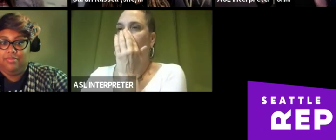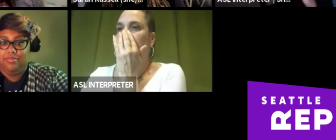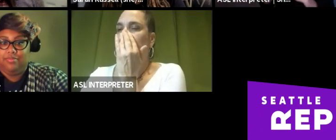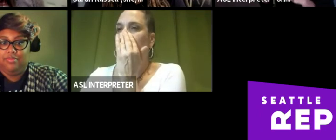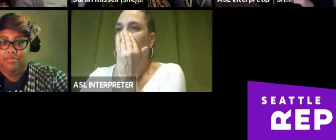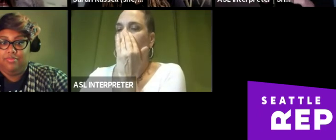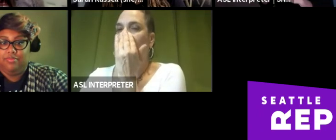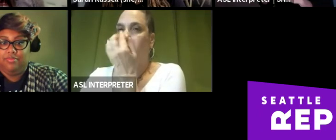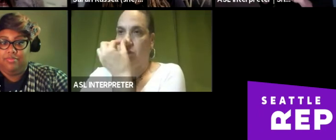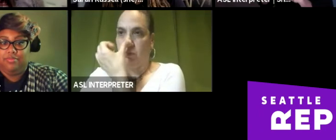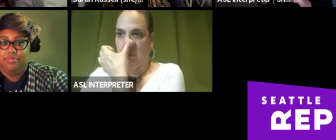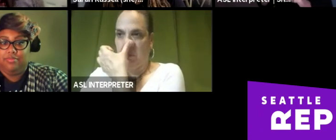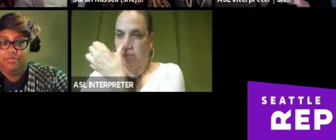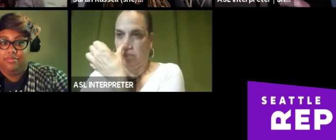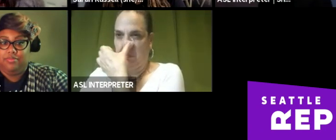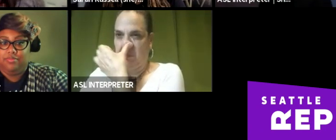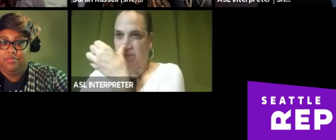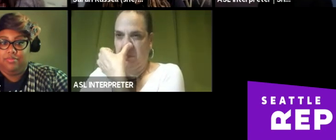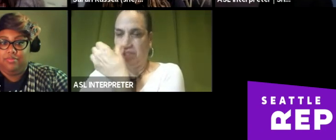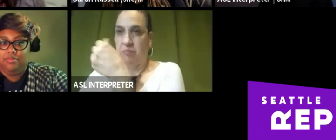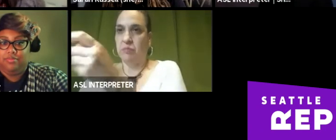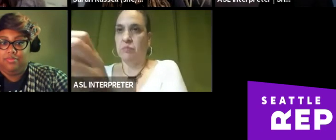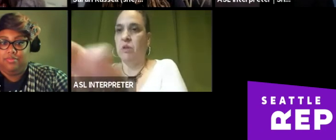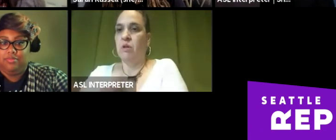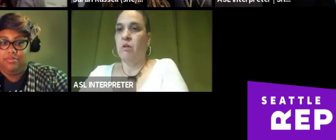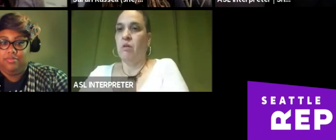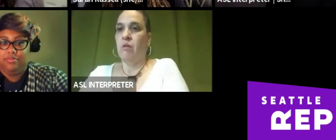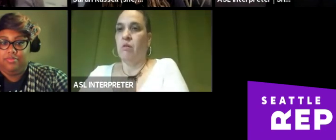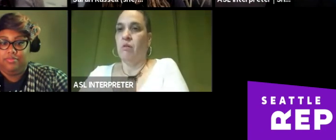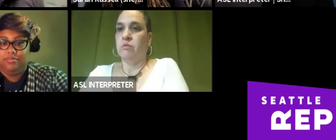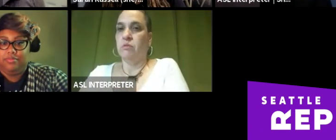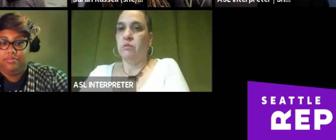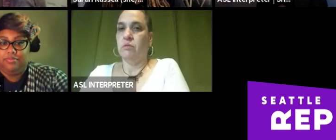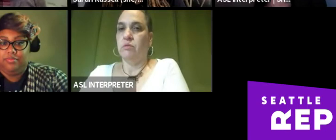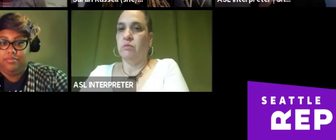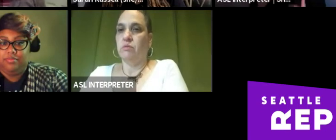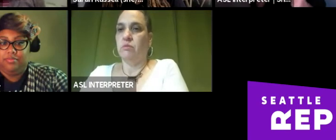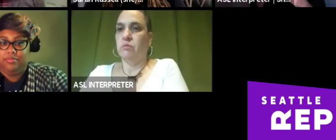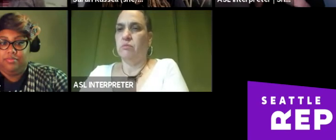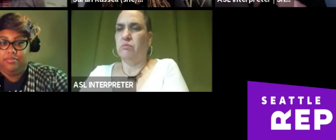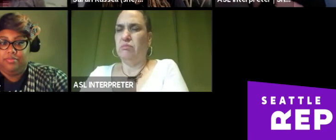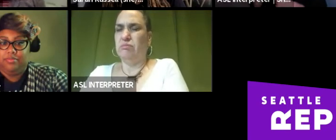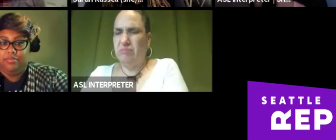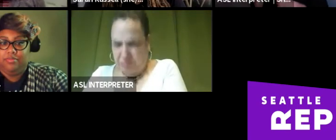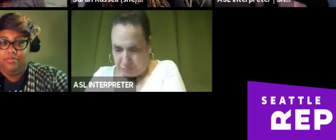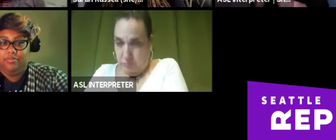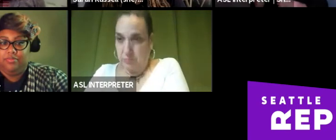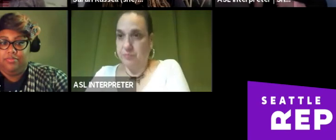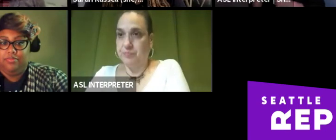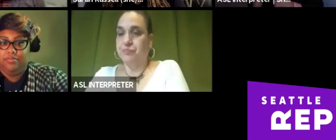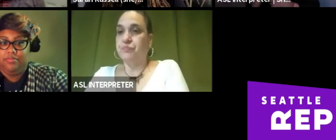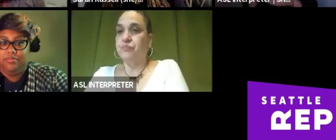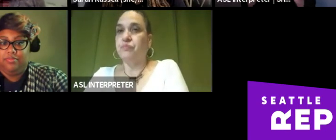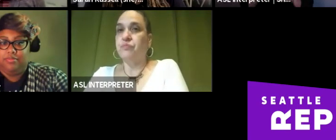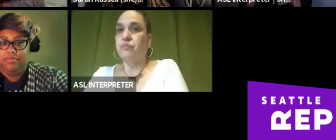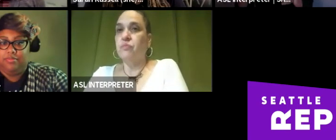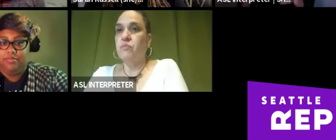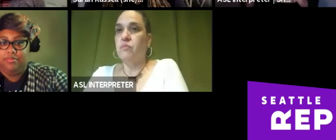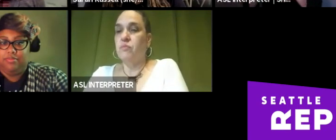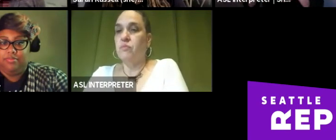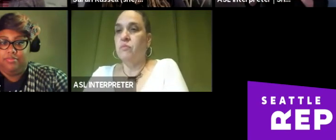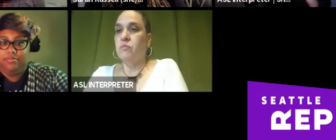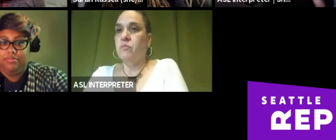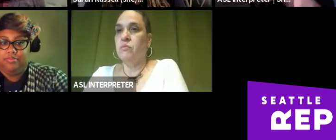thebushwickbookclubseattle.com. Now I'm going to pass it to my co-facilitator for this panel, Jasmine Joshua, and the rest of the panelists to introduce